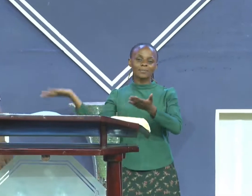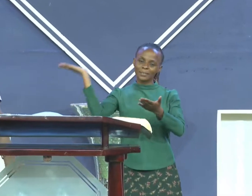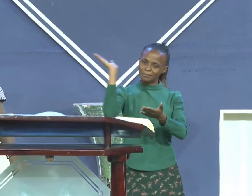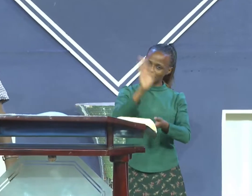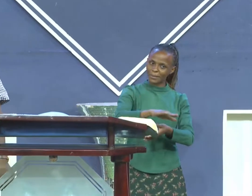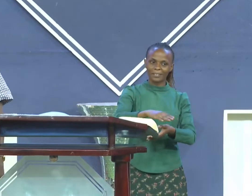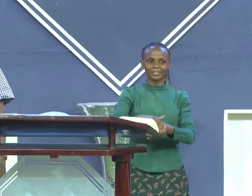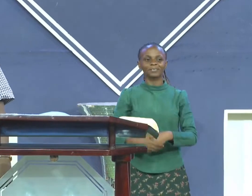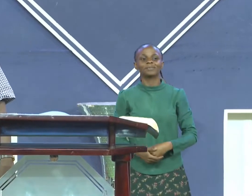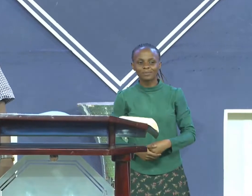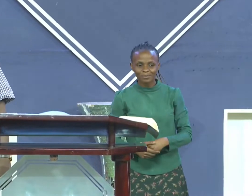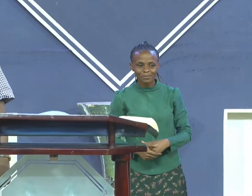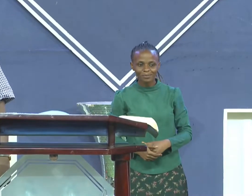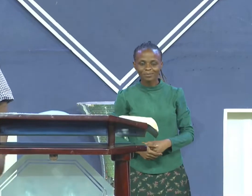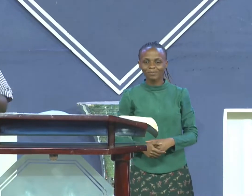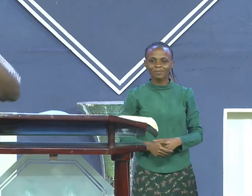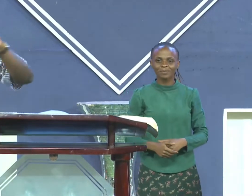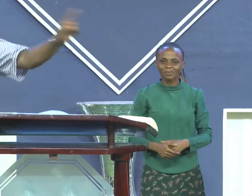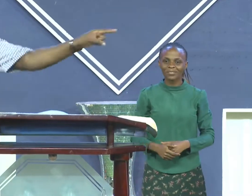Tonight, call upon it to come back.